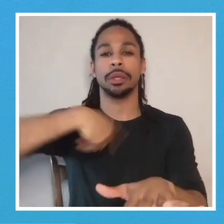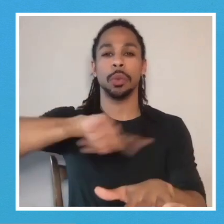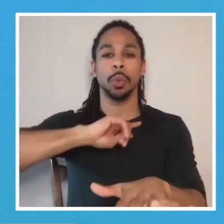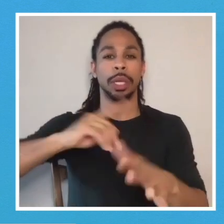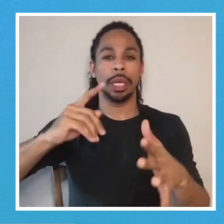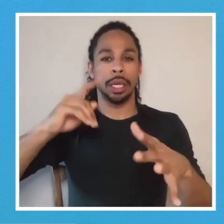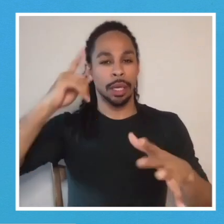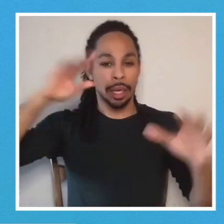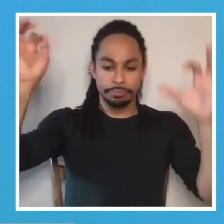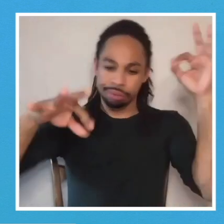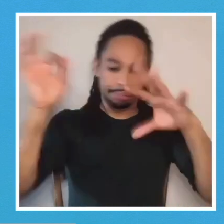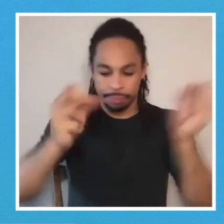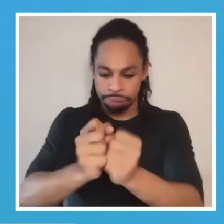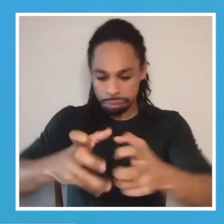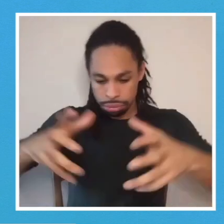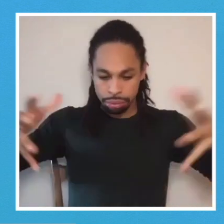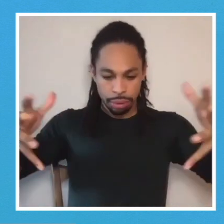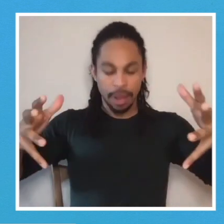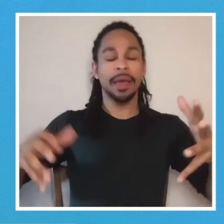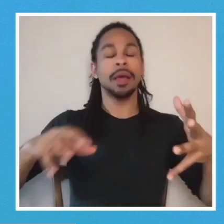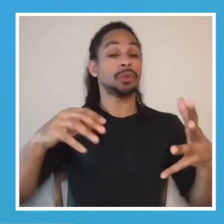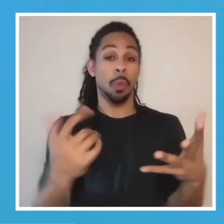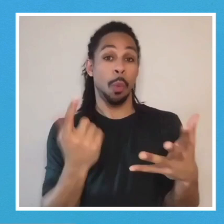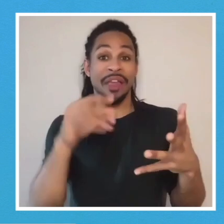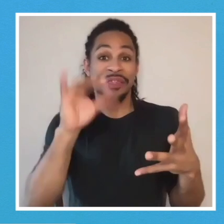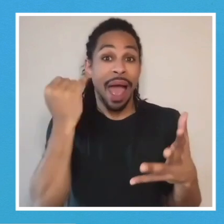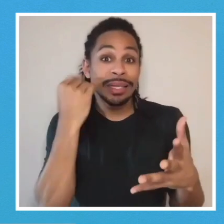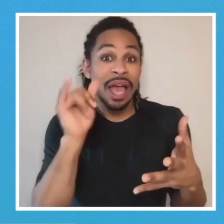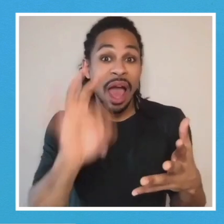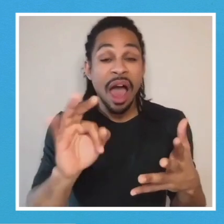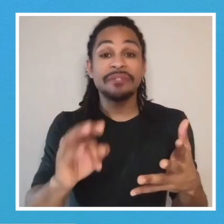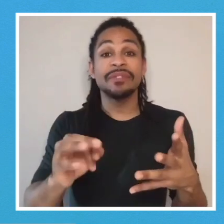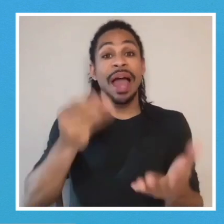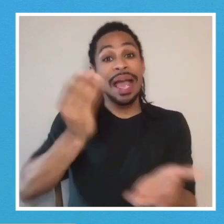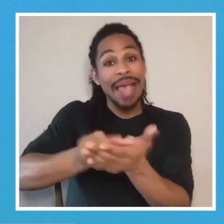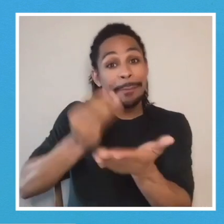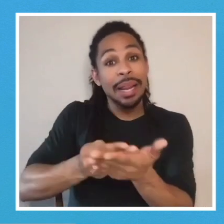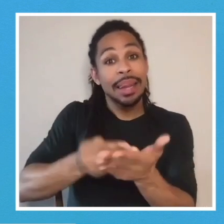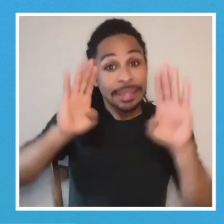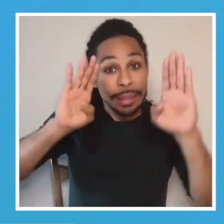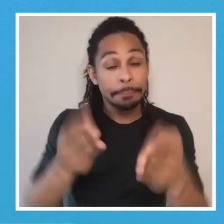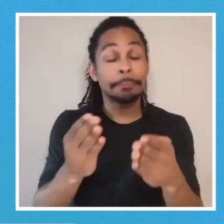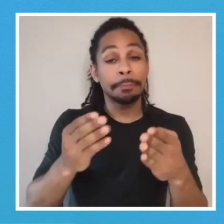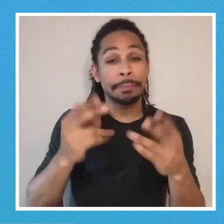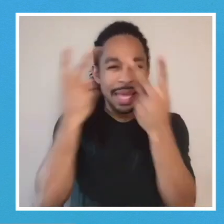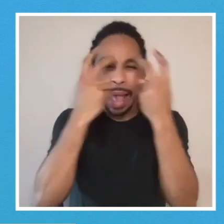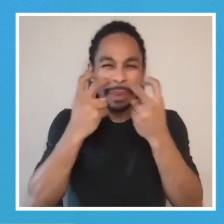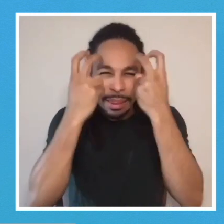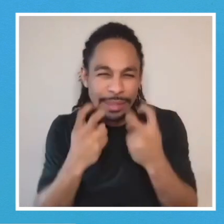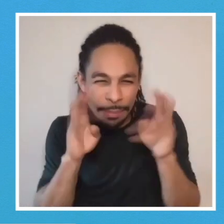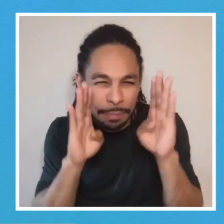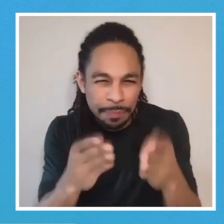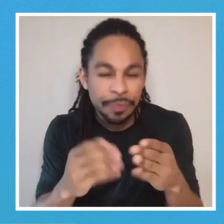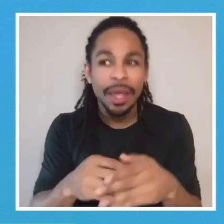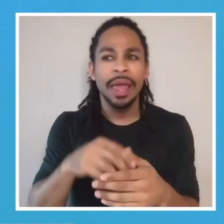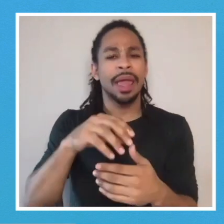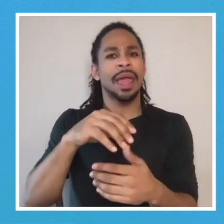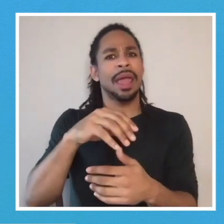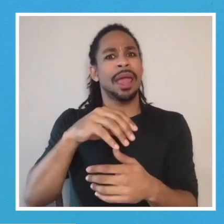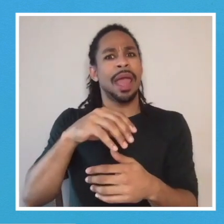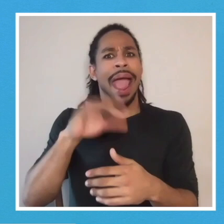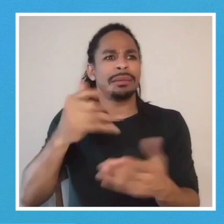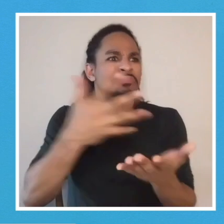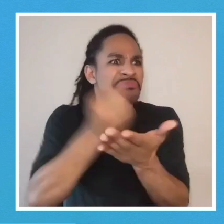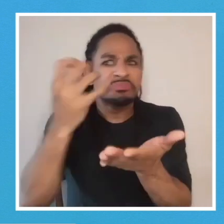say, the idea of capitalism and extraction and nature just as a financial resource isn't the only way to view the world. And it hasn't